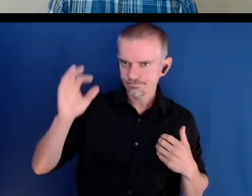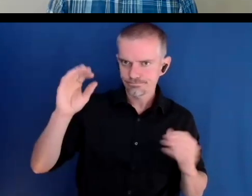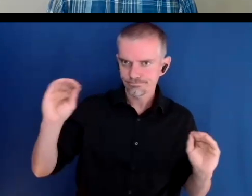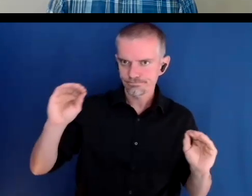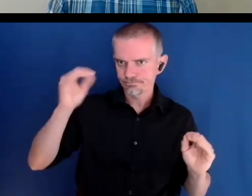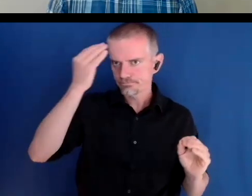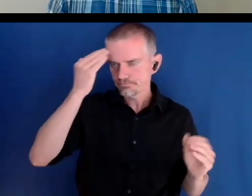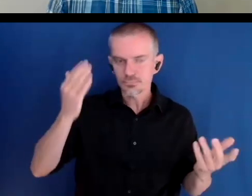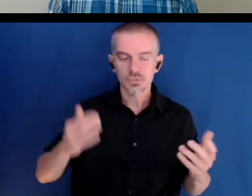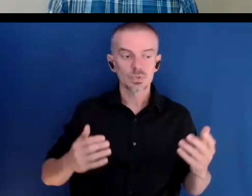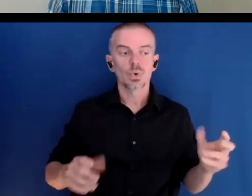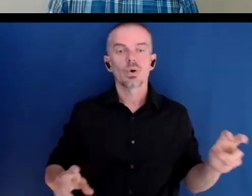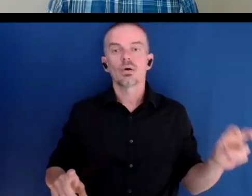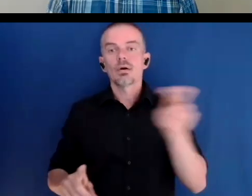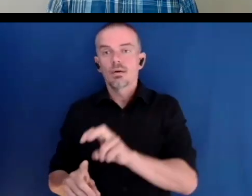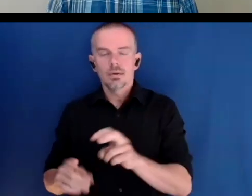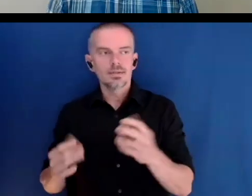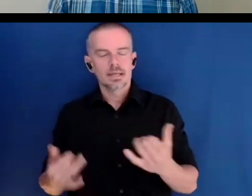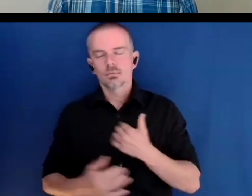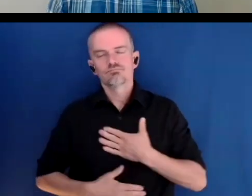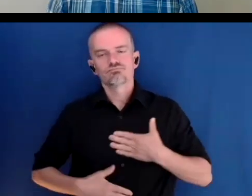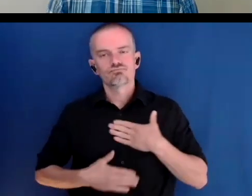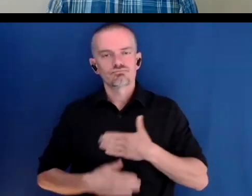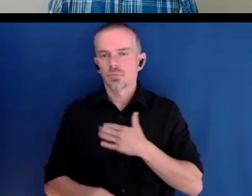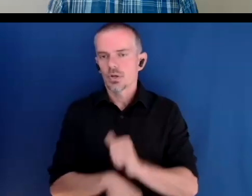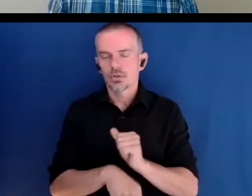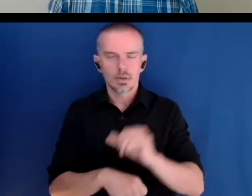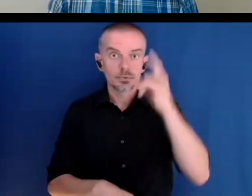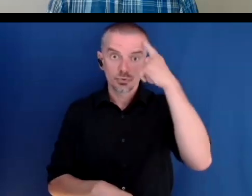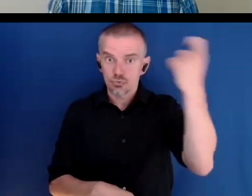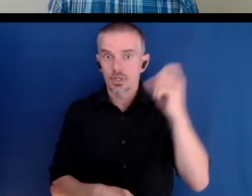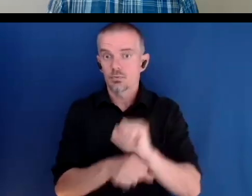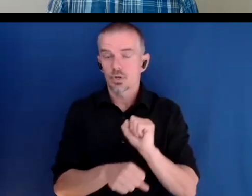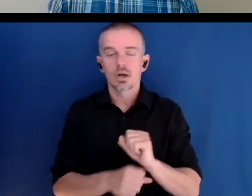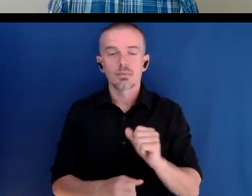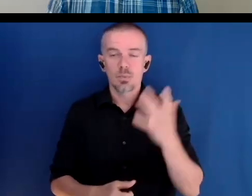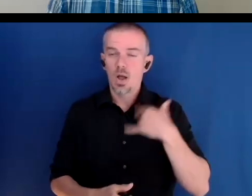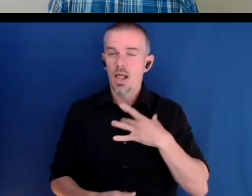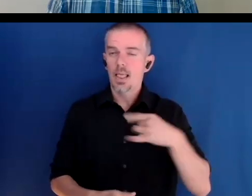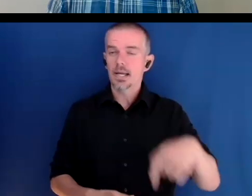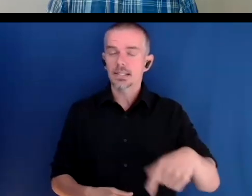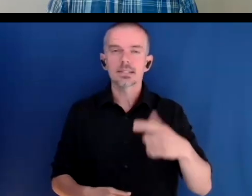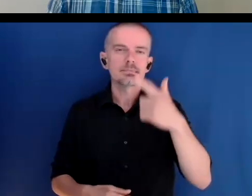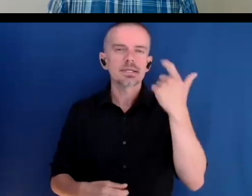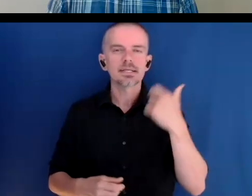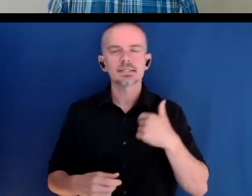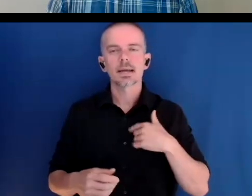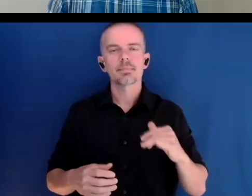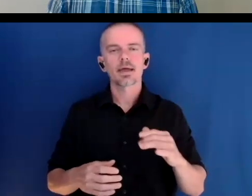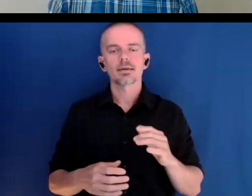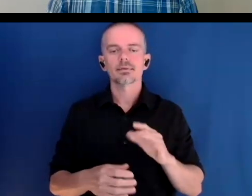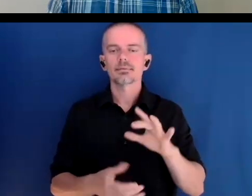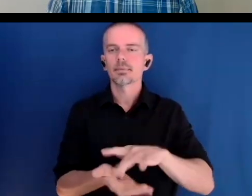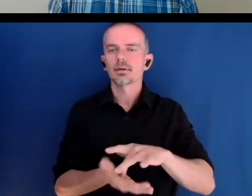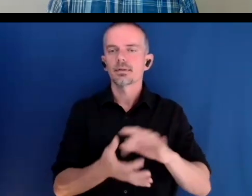really enjoy my job now. It's kind of a dream job. And what I like about it is I'm able to be kind of that relationship